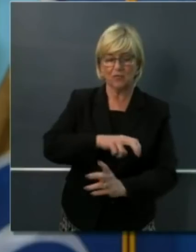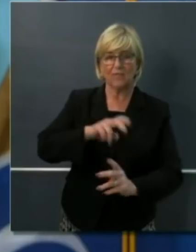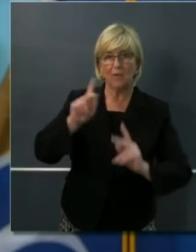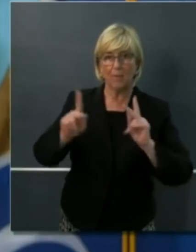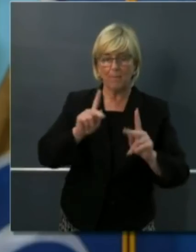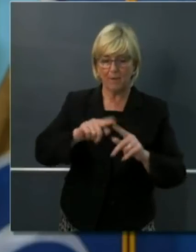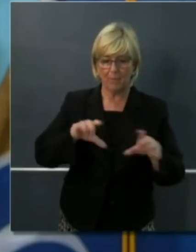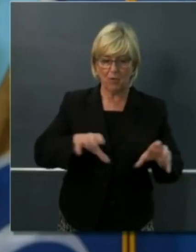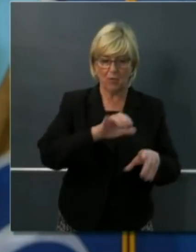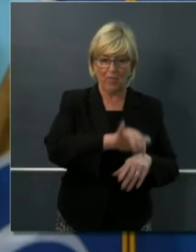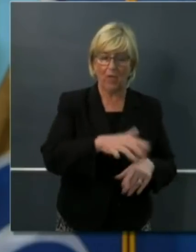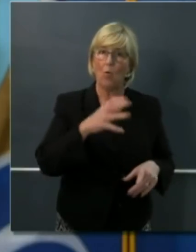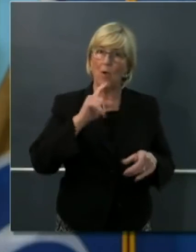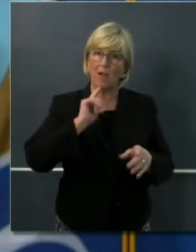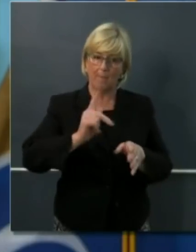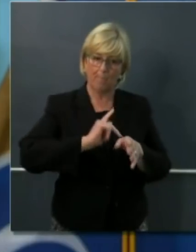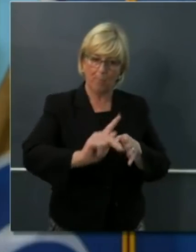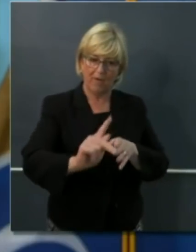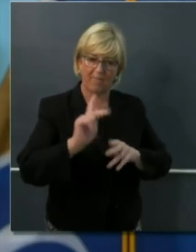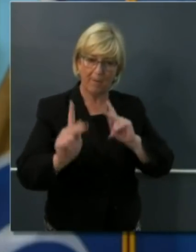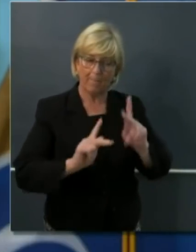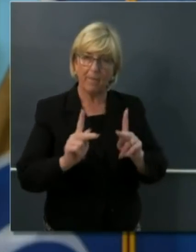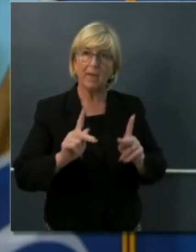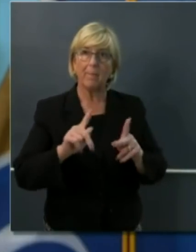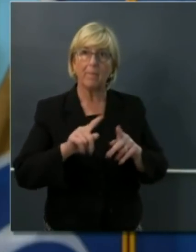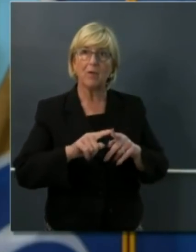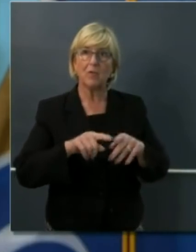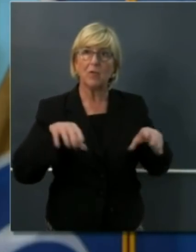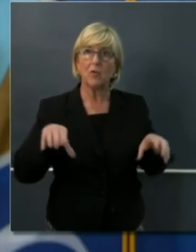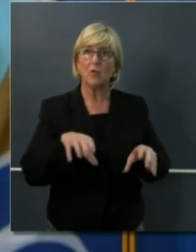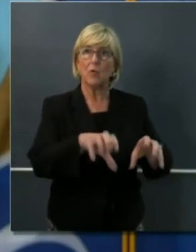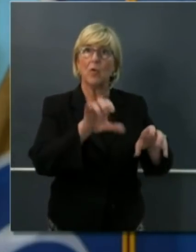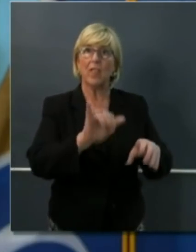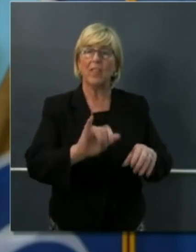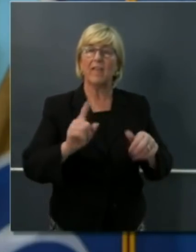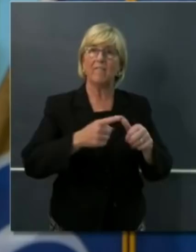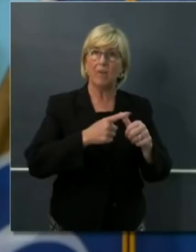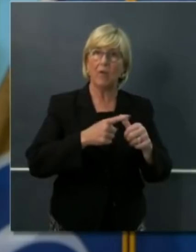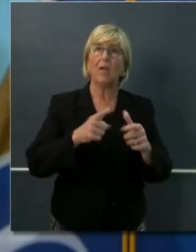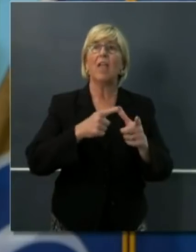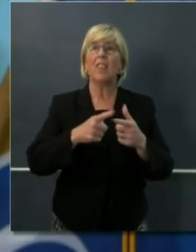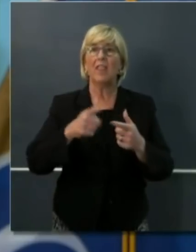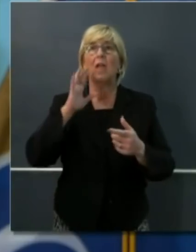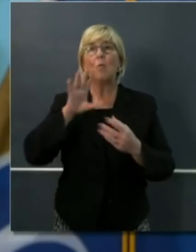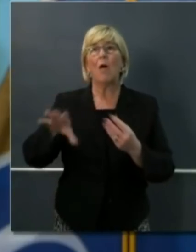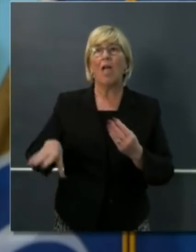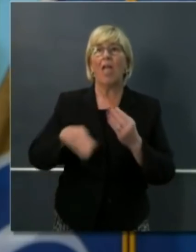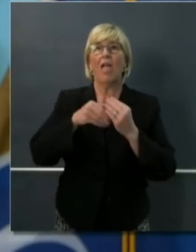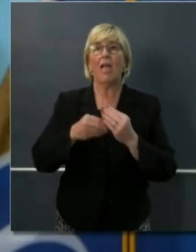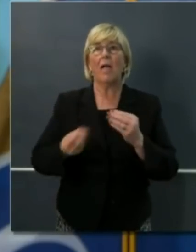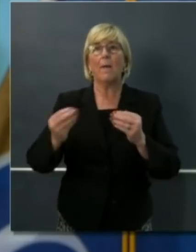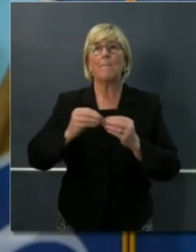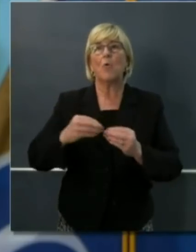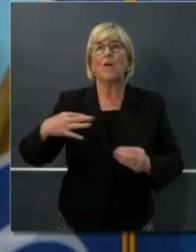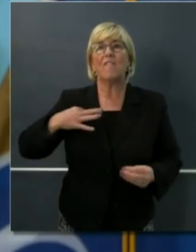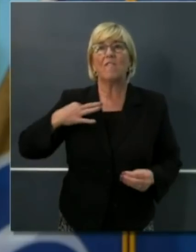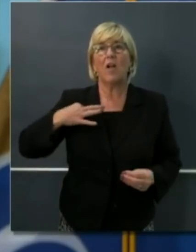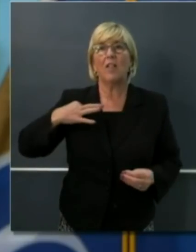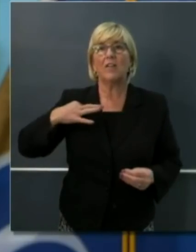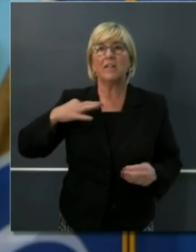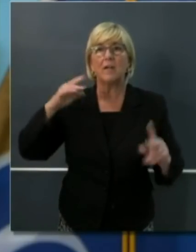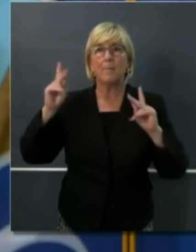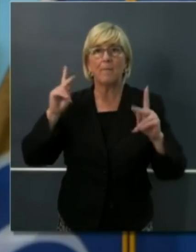we want the professionals first to guide these efforts, as these tracing is not just about numbers, it's about